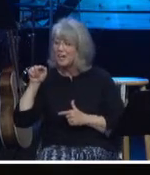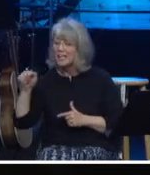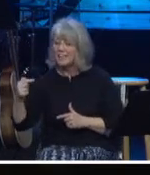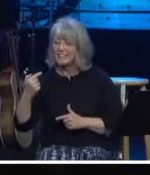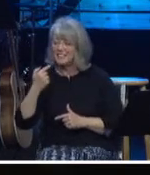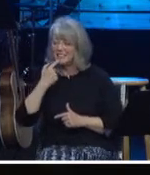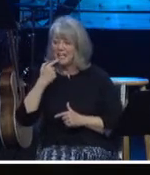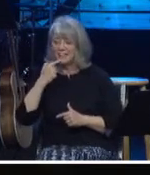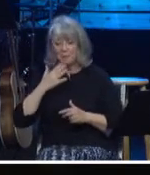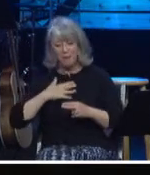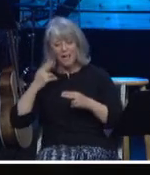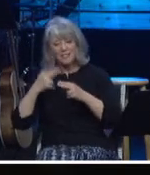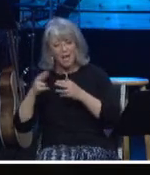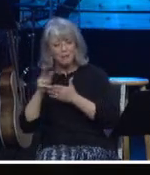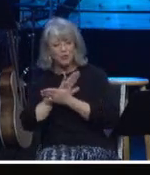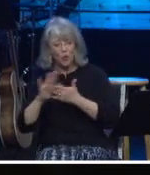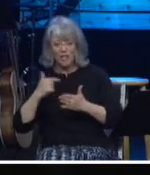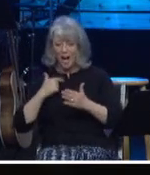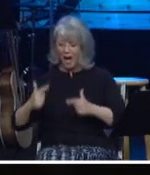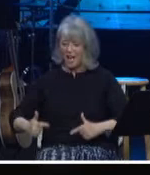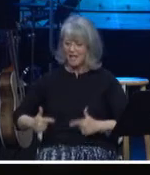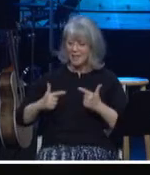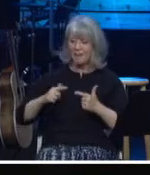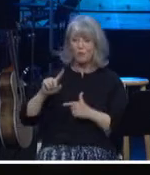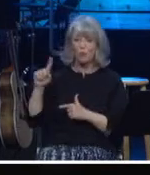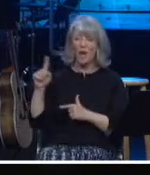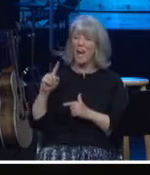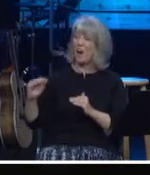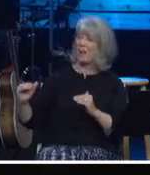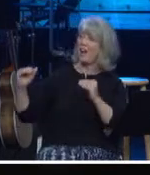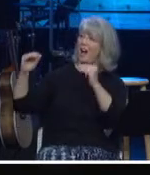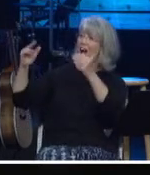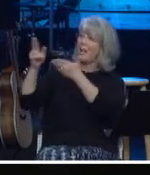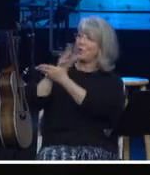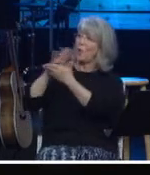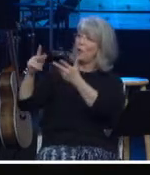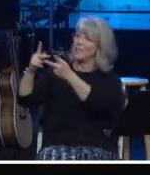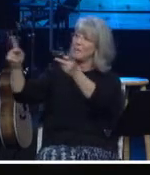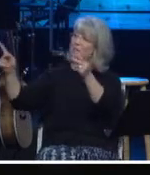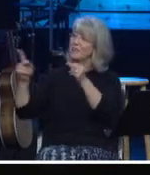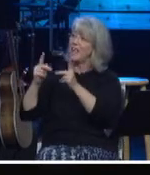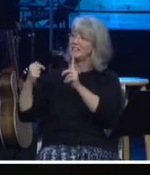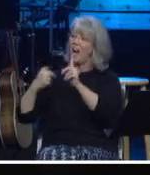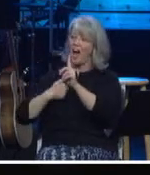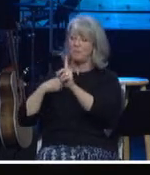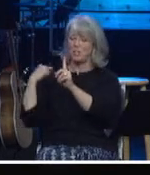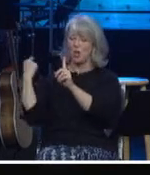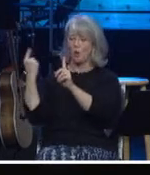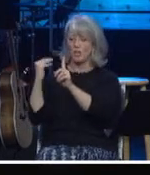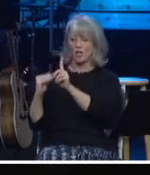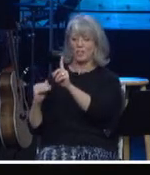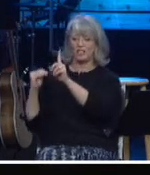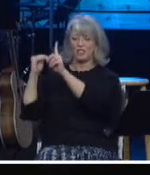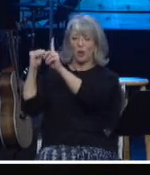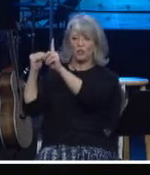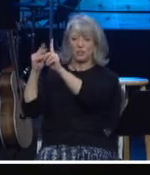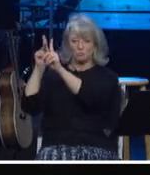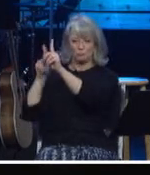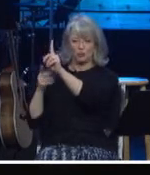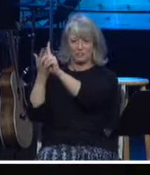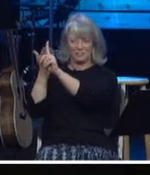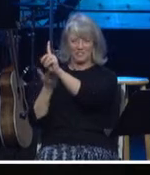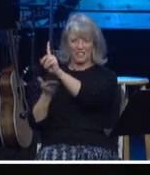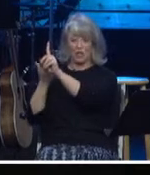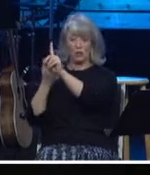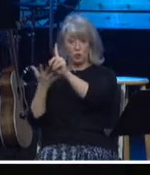whose name is holy, I dwell on a high and holy place. I'm the only one exalted here. If